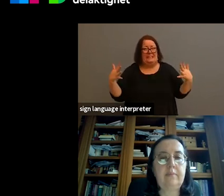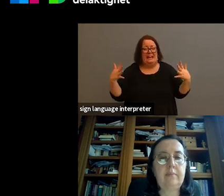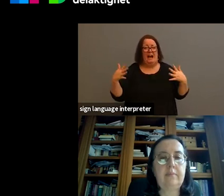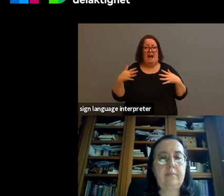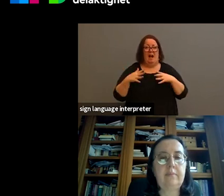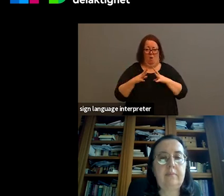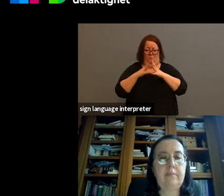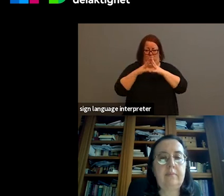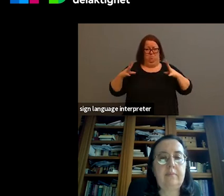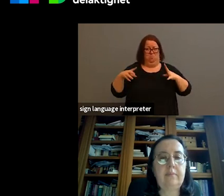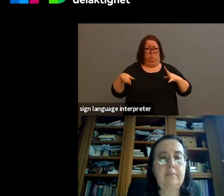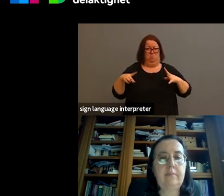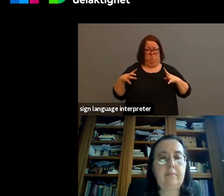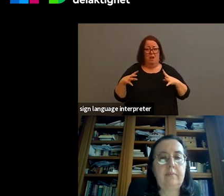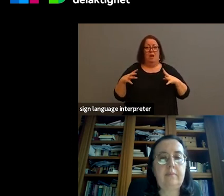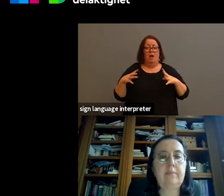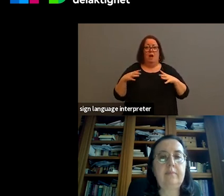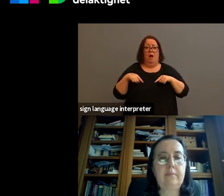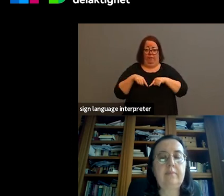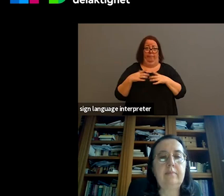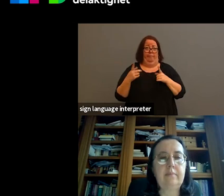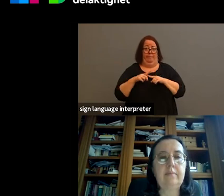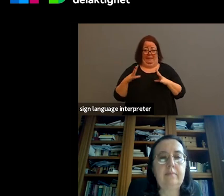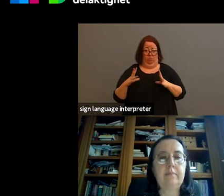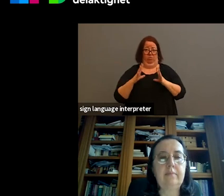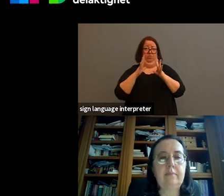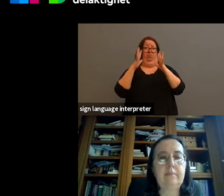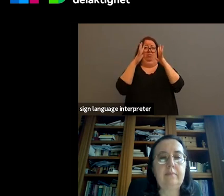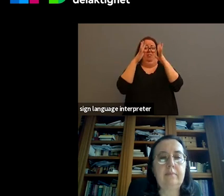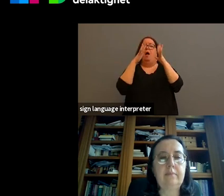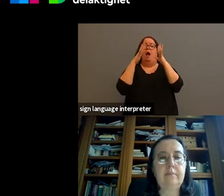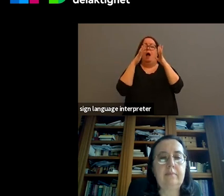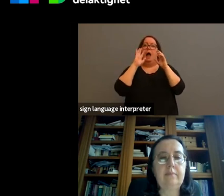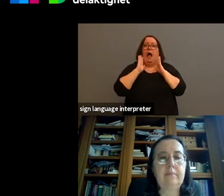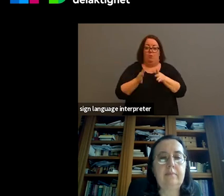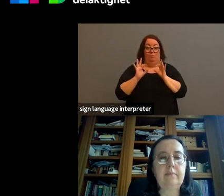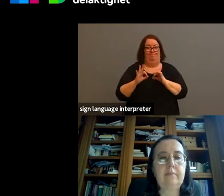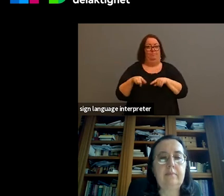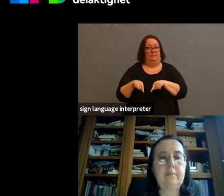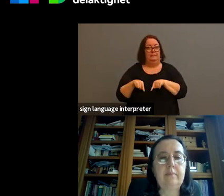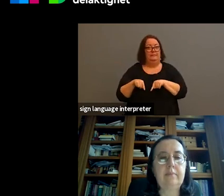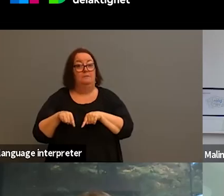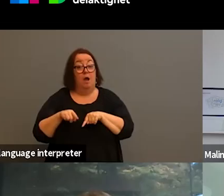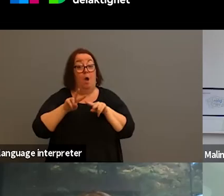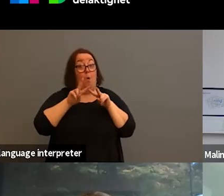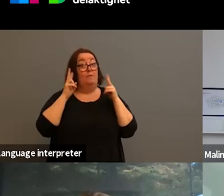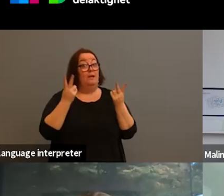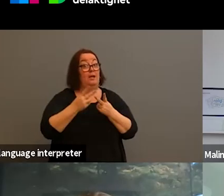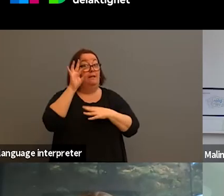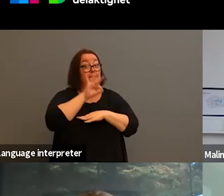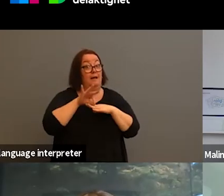practice, also the need for individual support will be smaller and more precise.